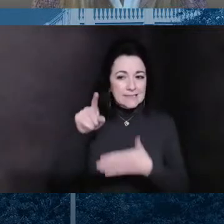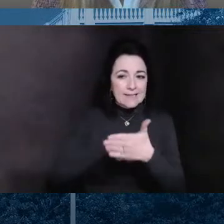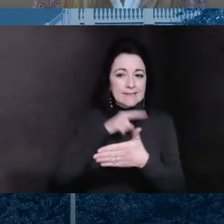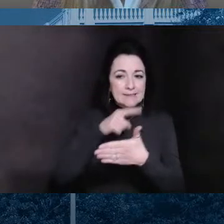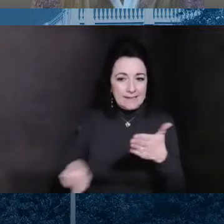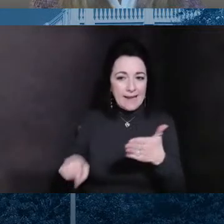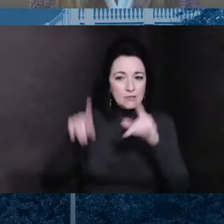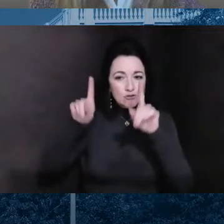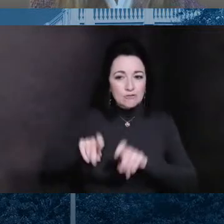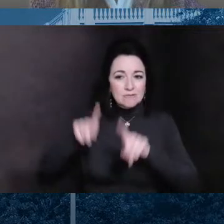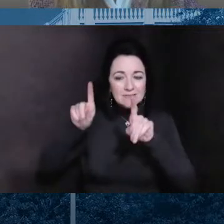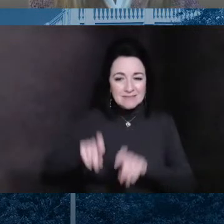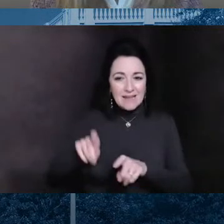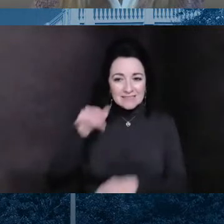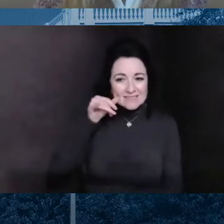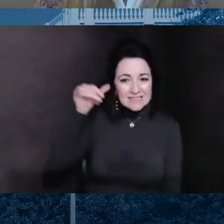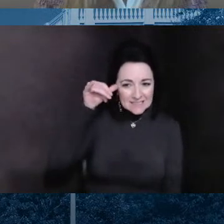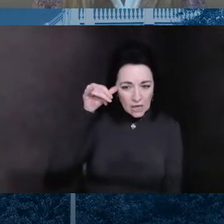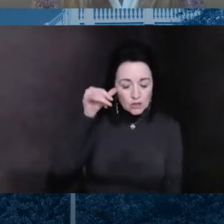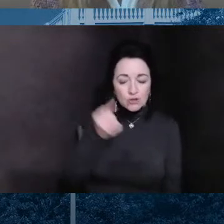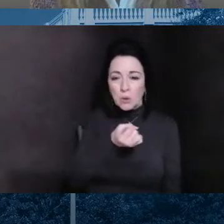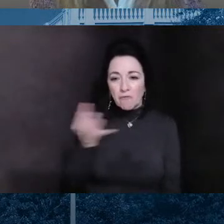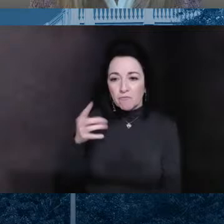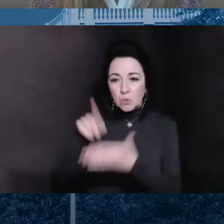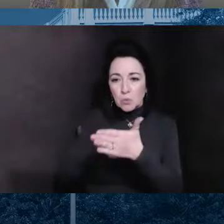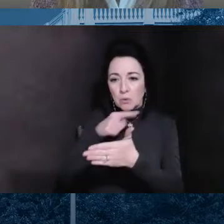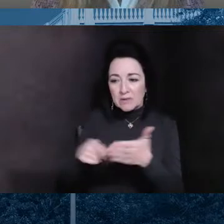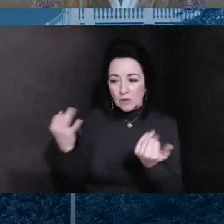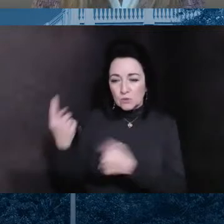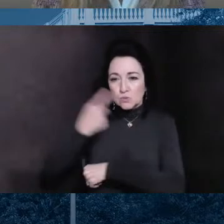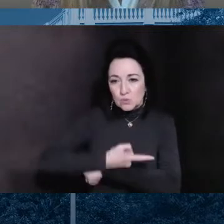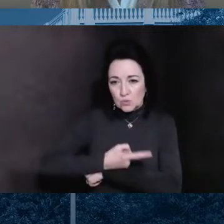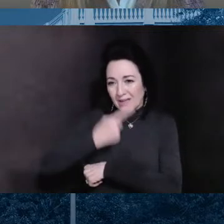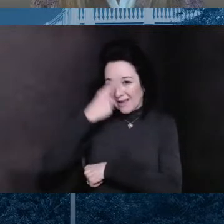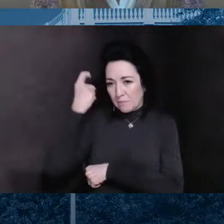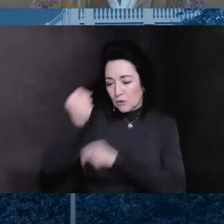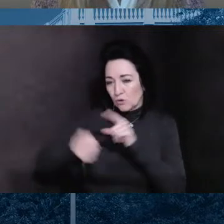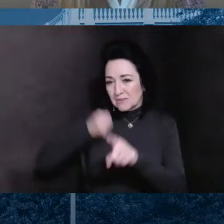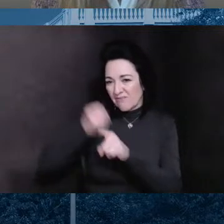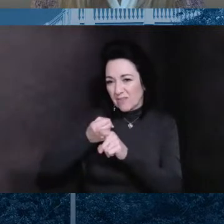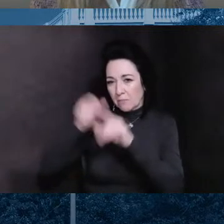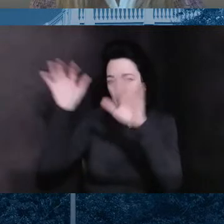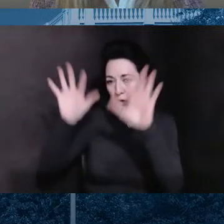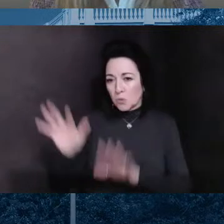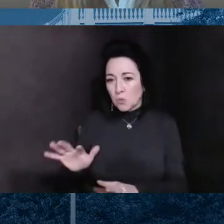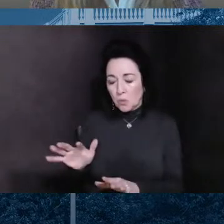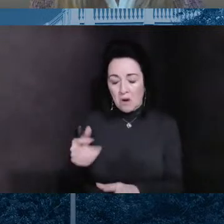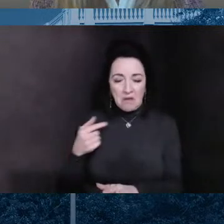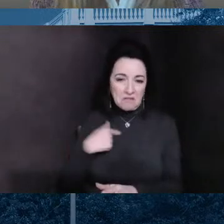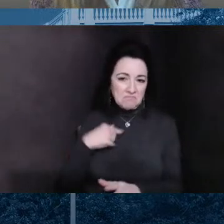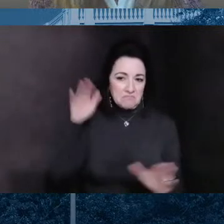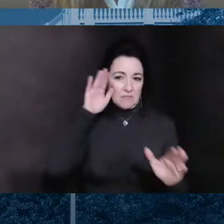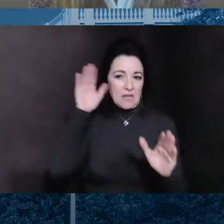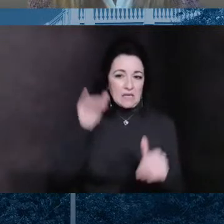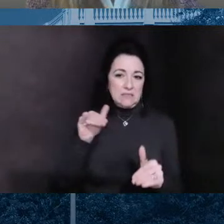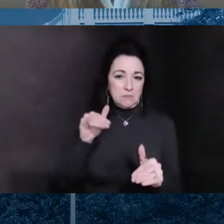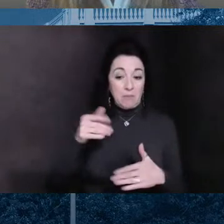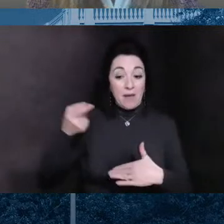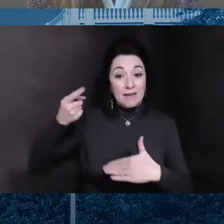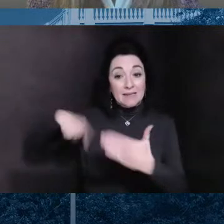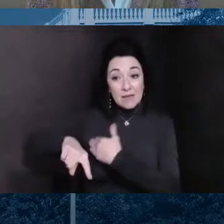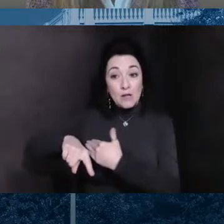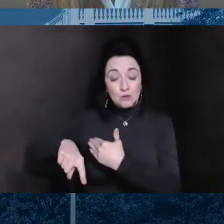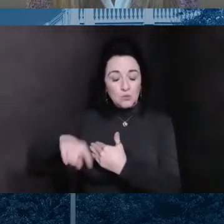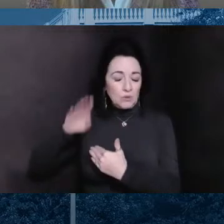events yesterday because of the weather, a few today as well. So I would anticipate next week when we're going over these numbers, it will be